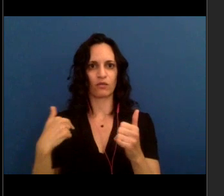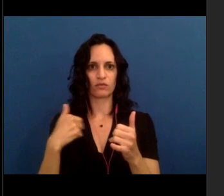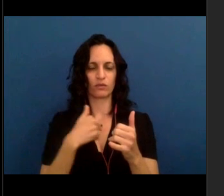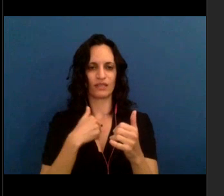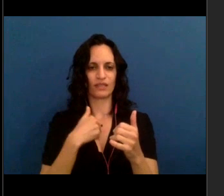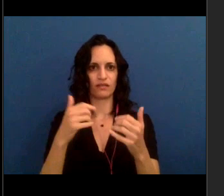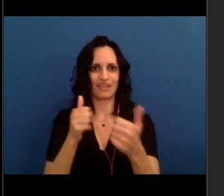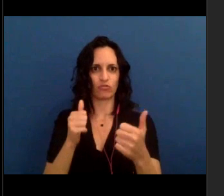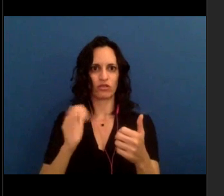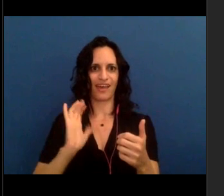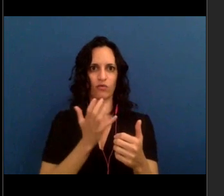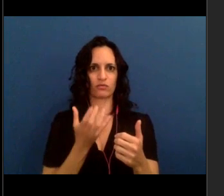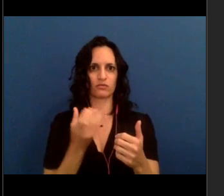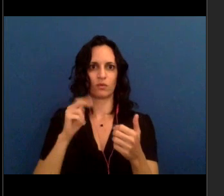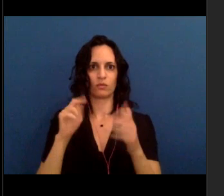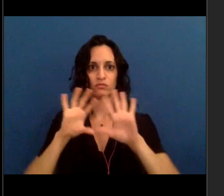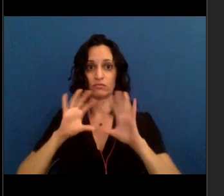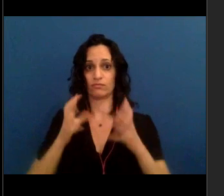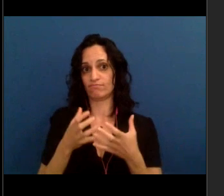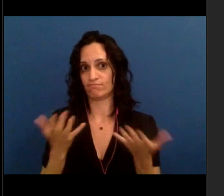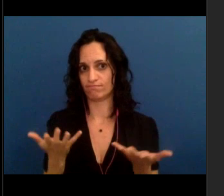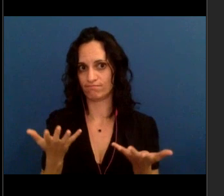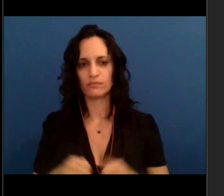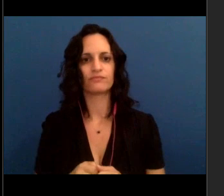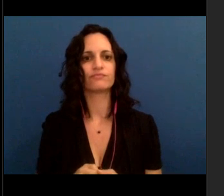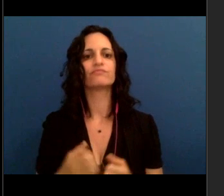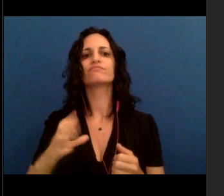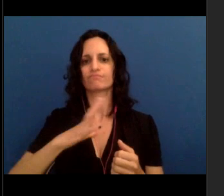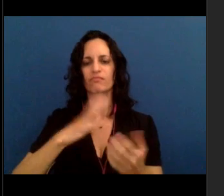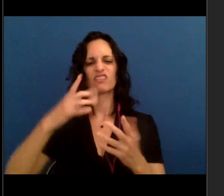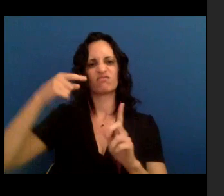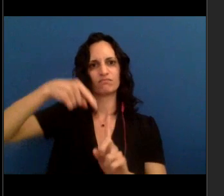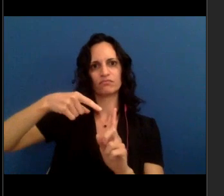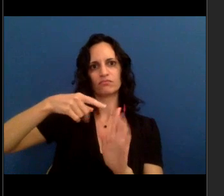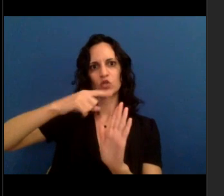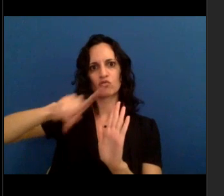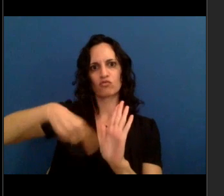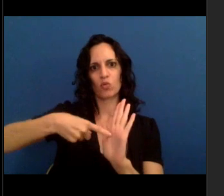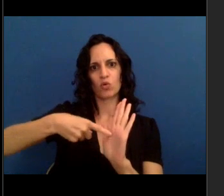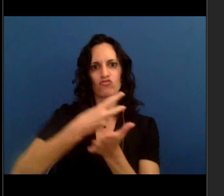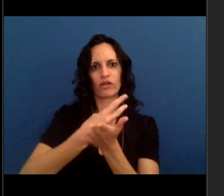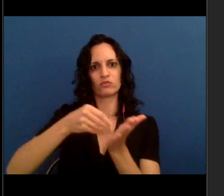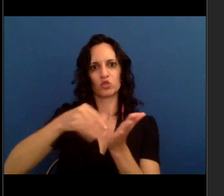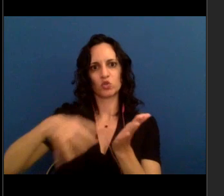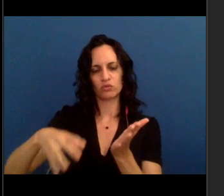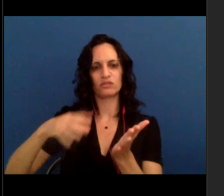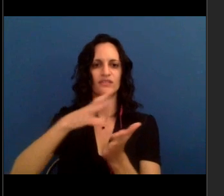So now I'll get more into the specific role of graduate students and the graduate linguistics curriculum.